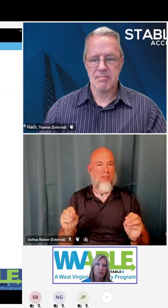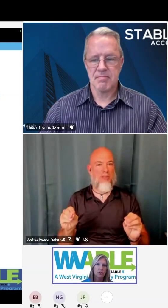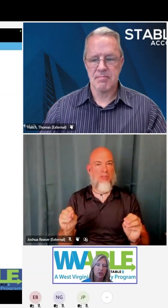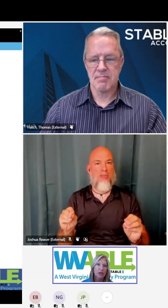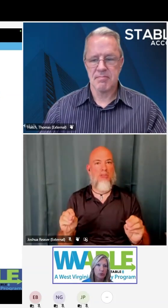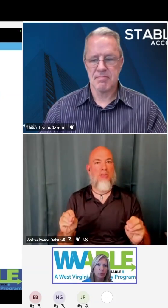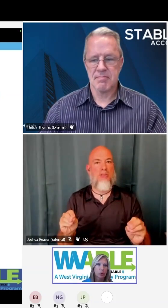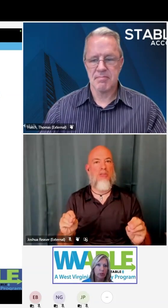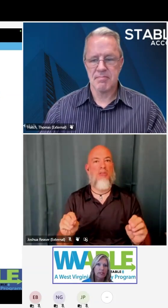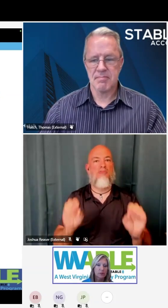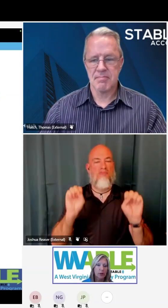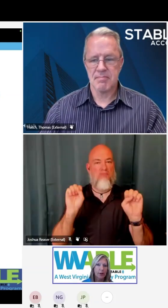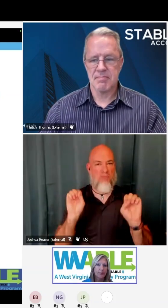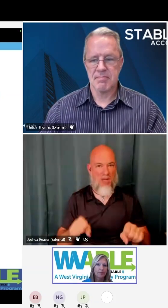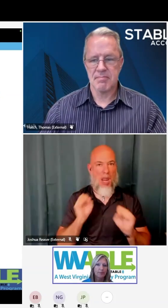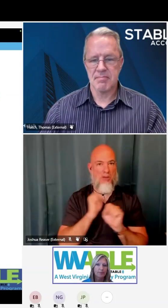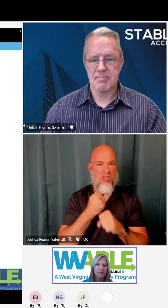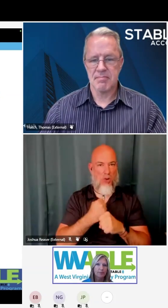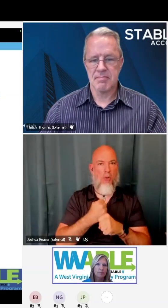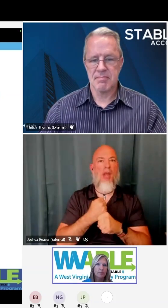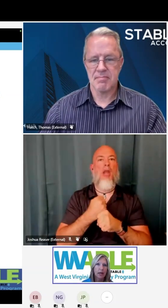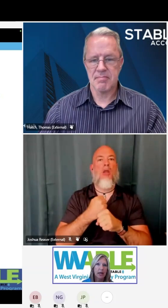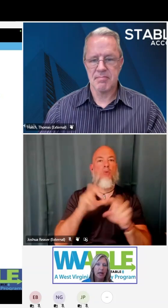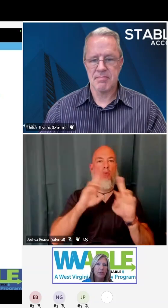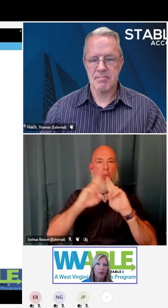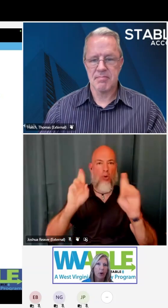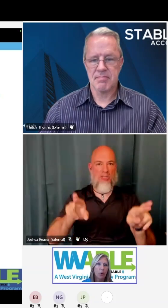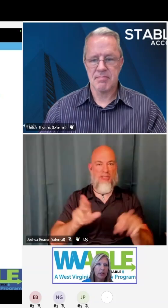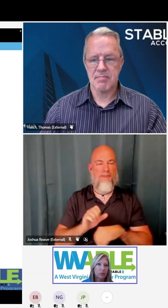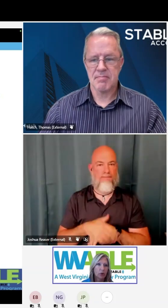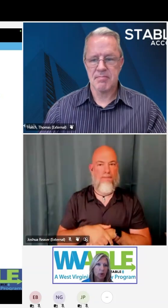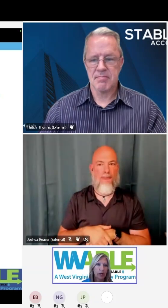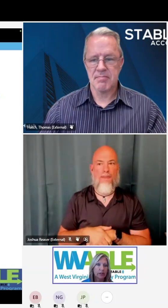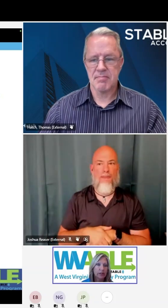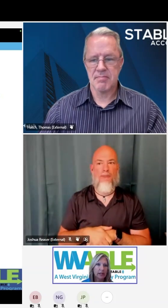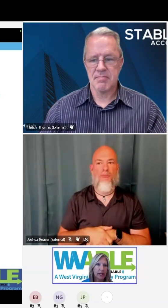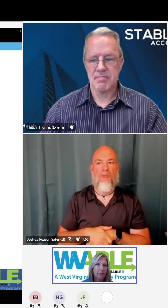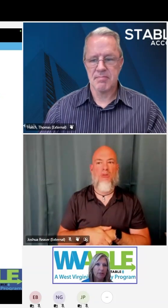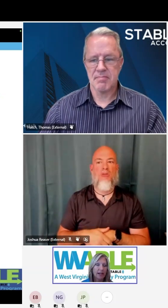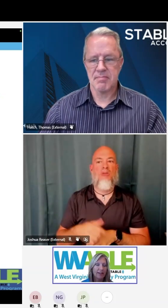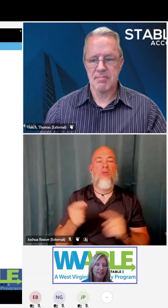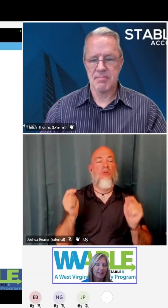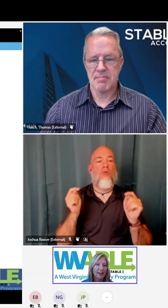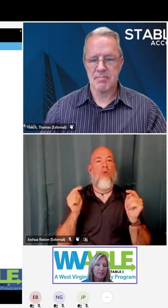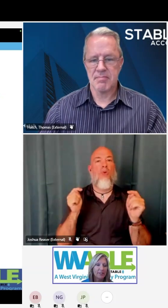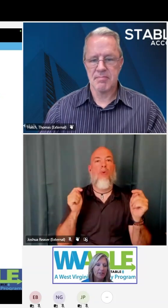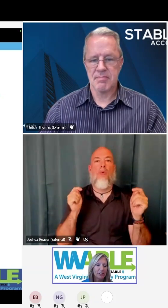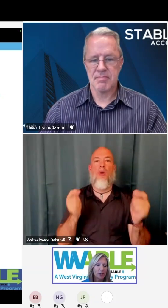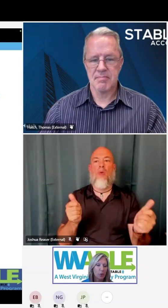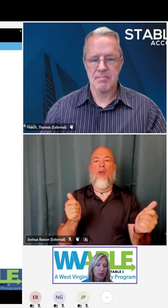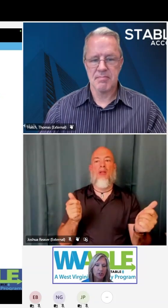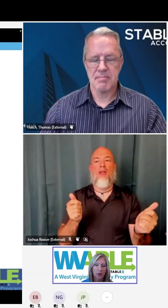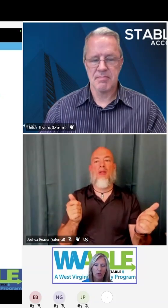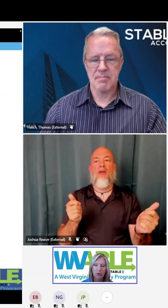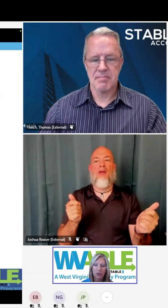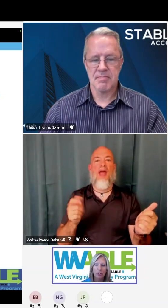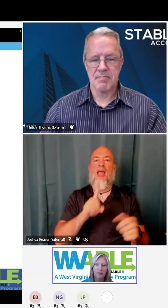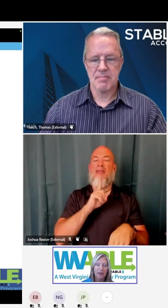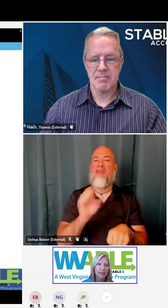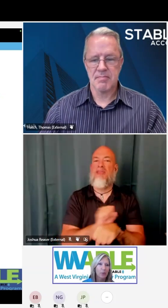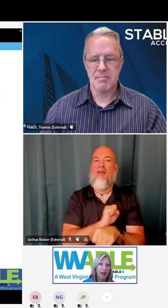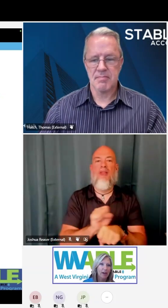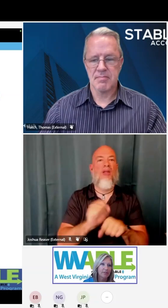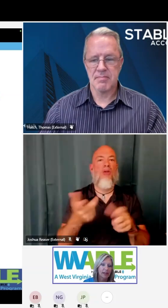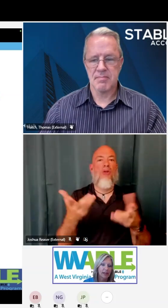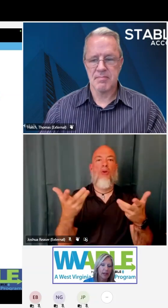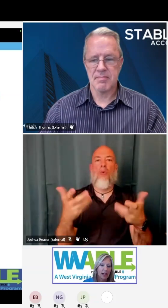can generate those reports as well. And so I want to real quickly, I definitely don't want to overlook